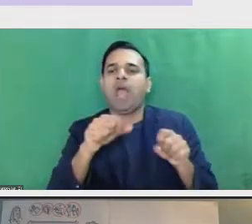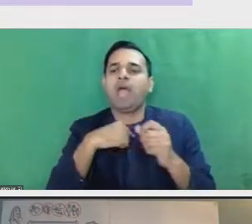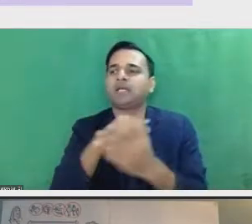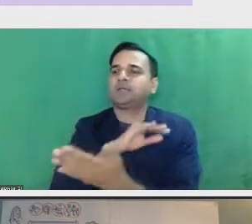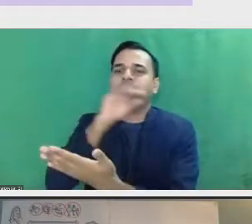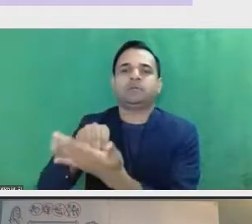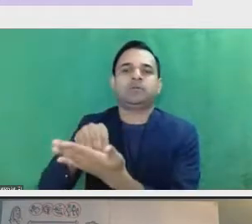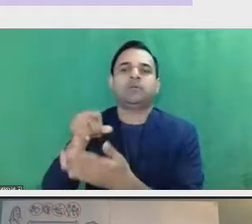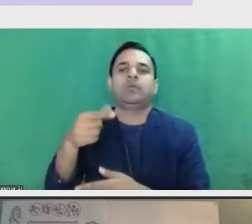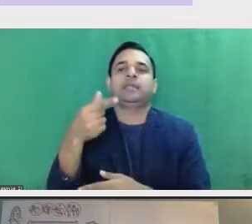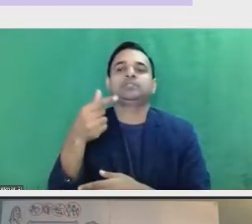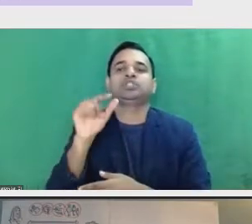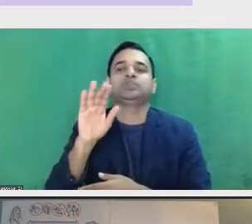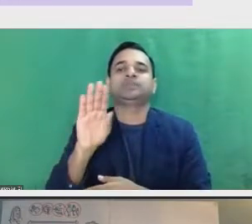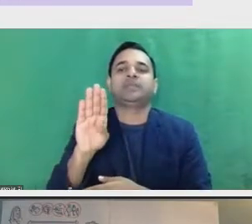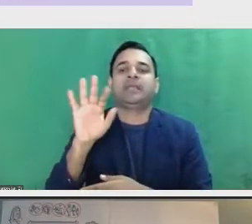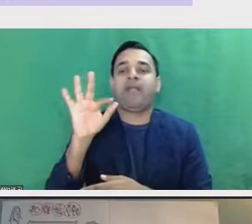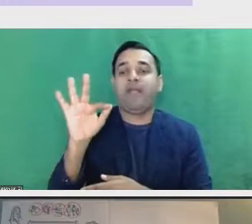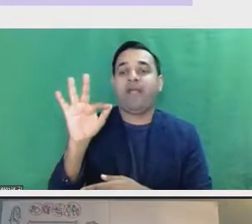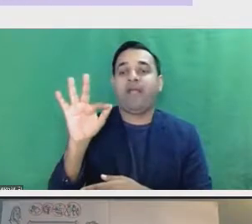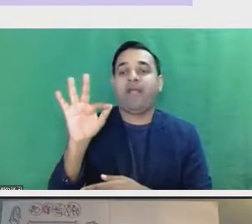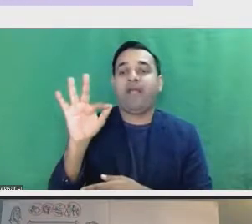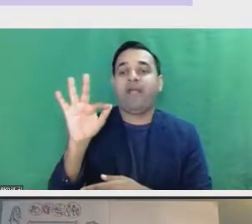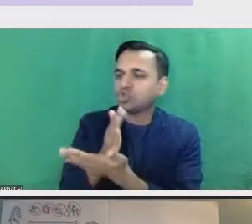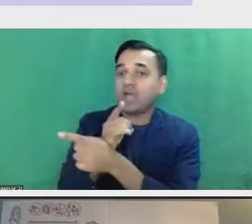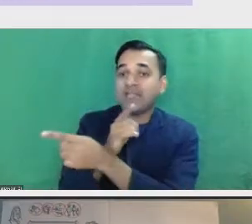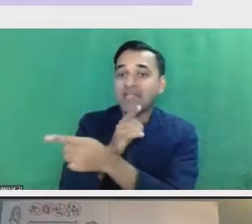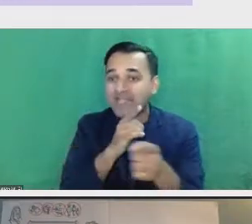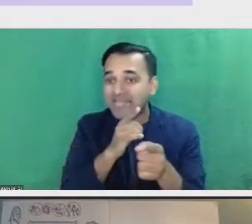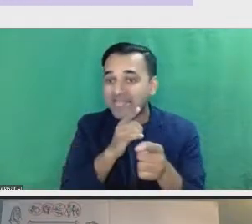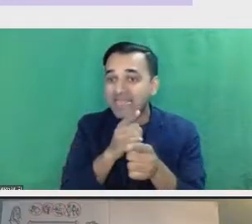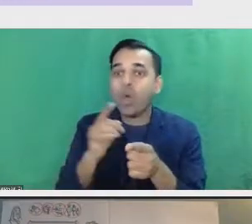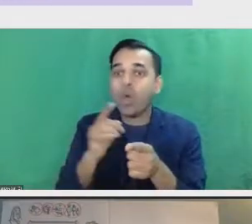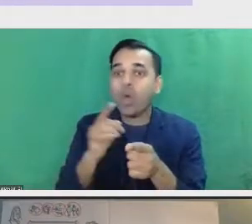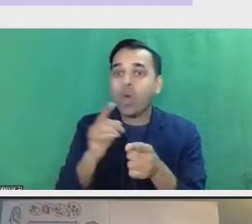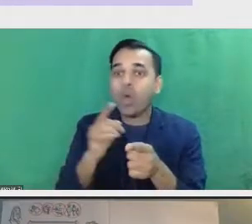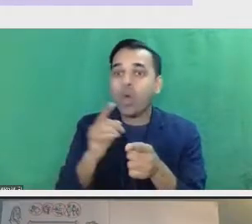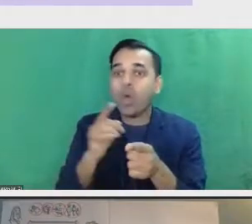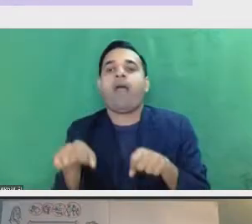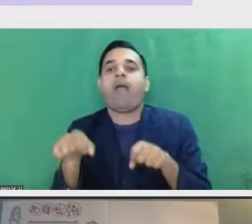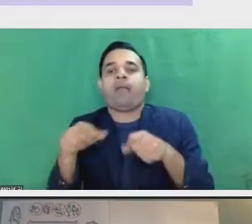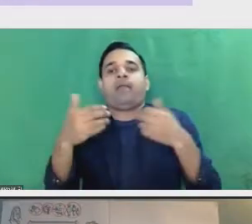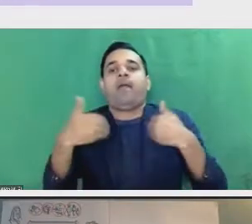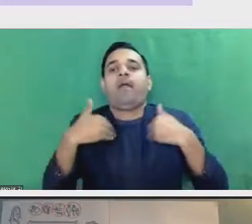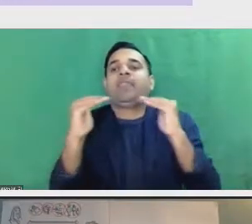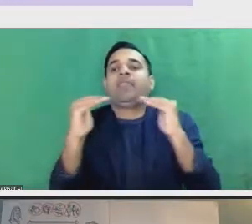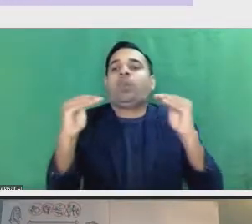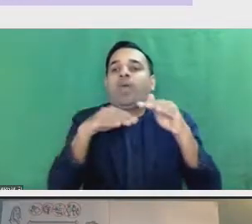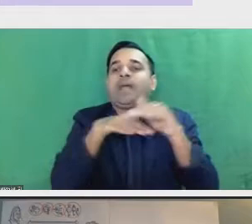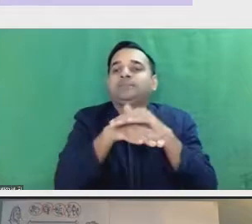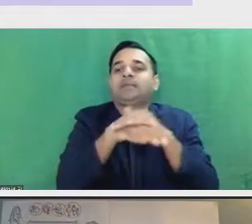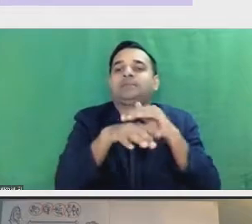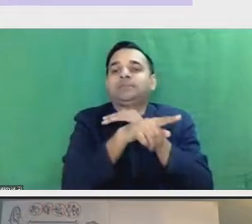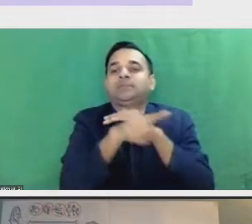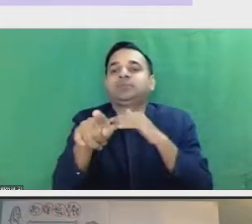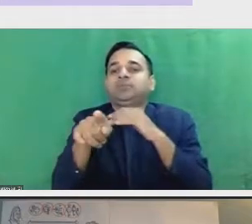to sit on the decision-making table and also to effectively engage at all levels of decision-making in matters related